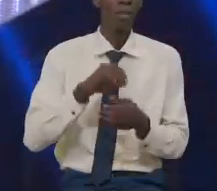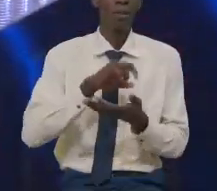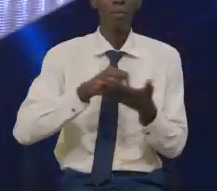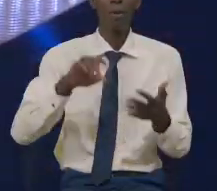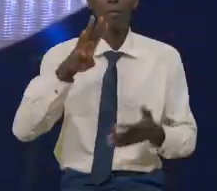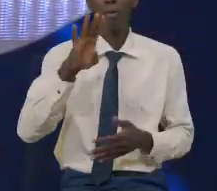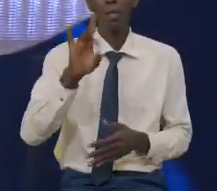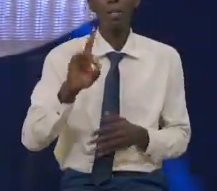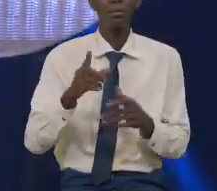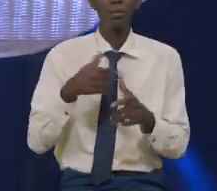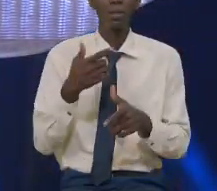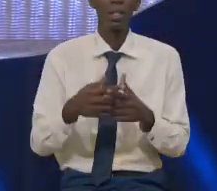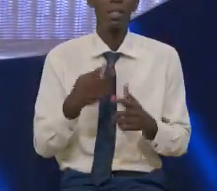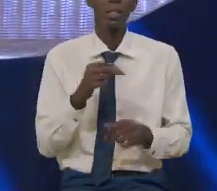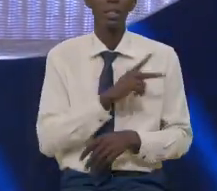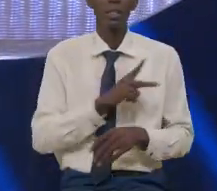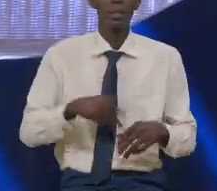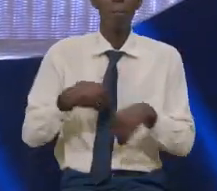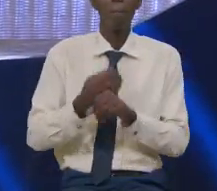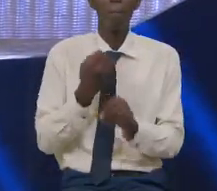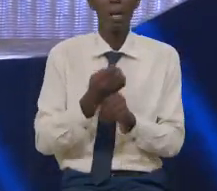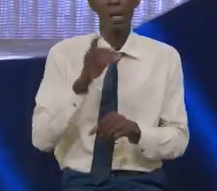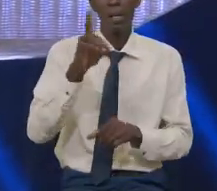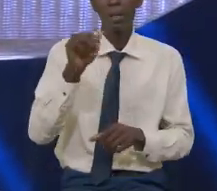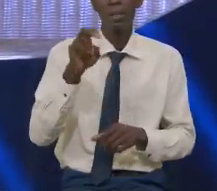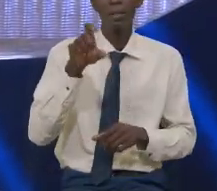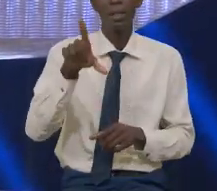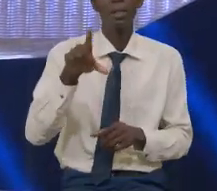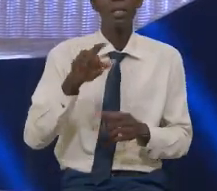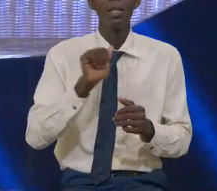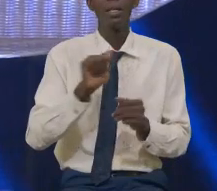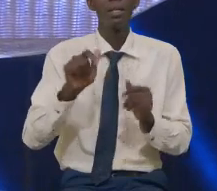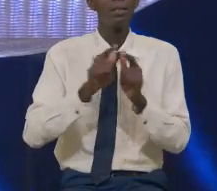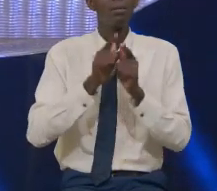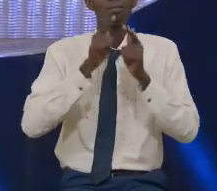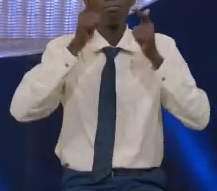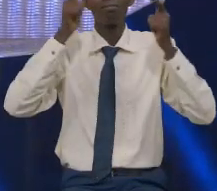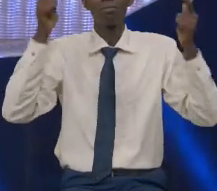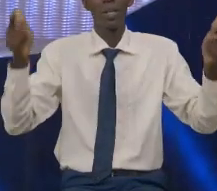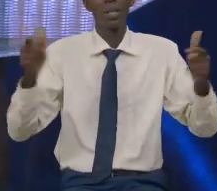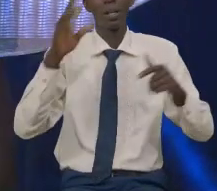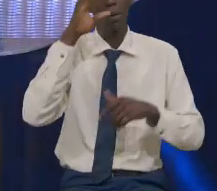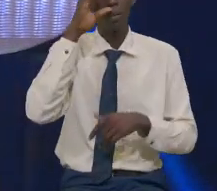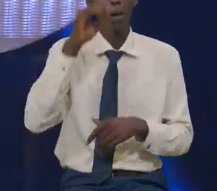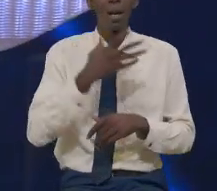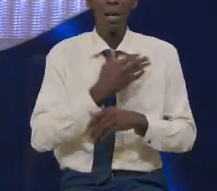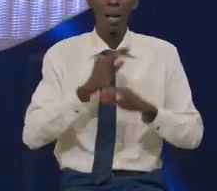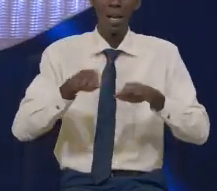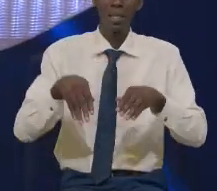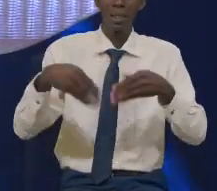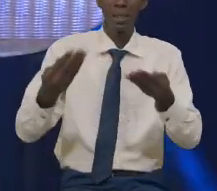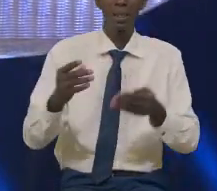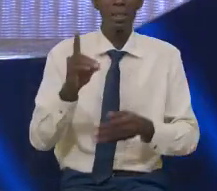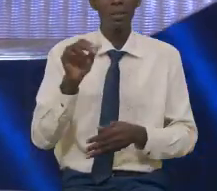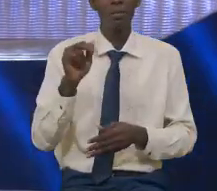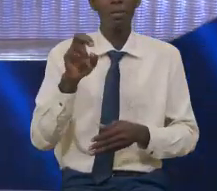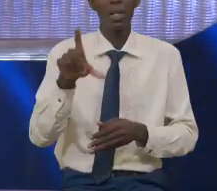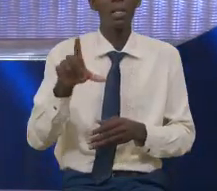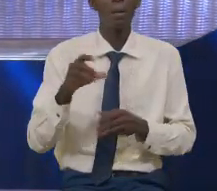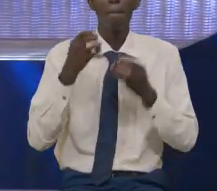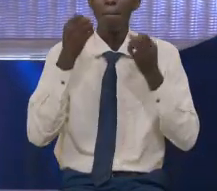Verse 48 says, then the king made Daniel a great man and gave him